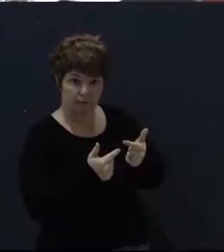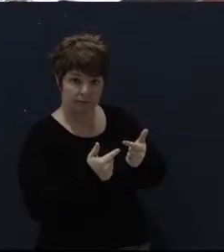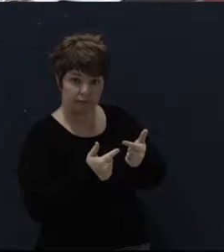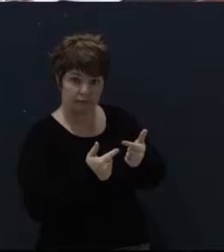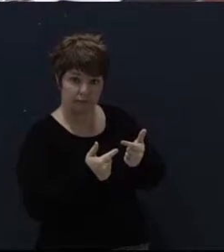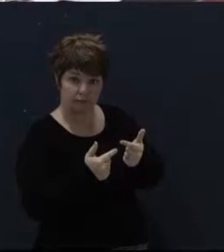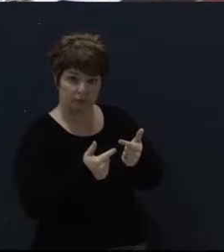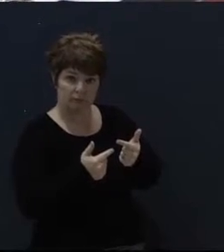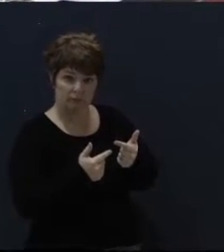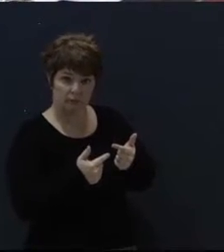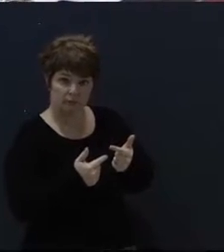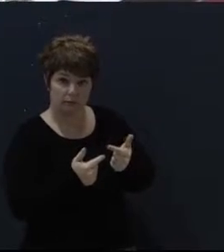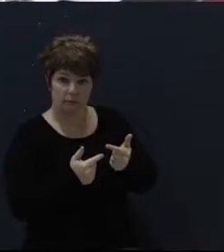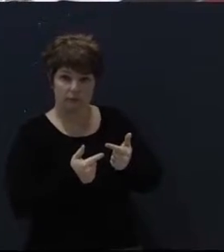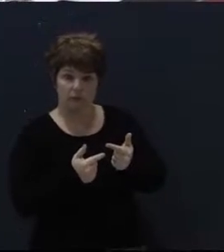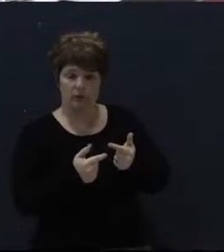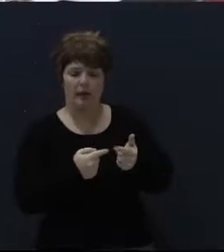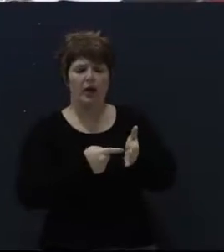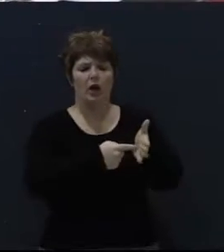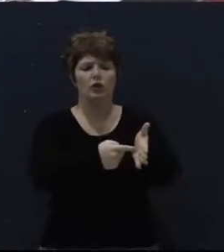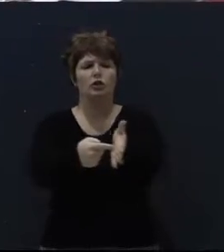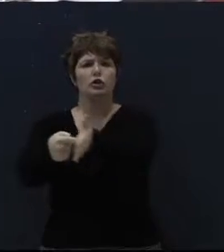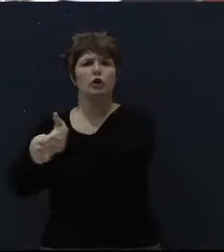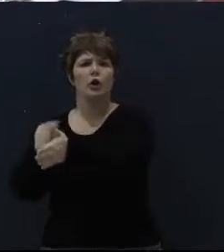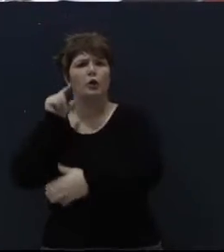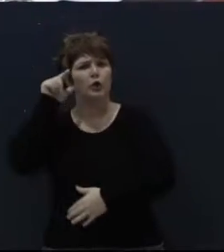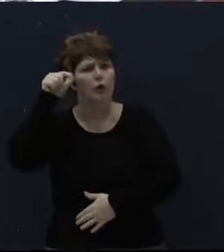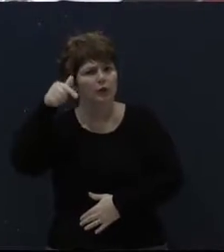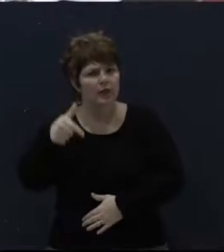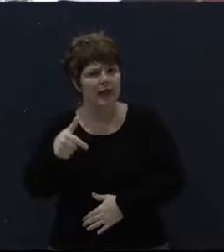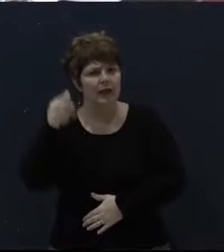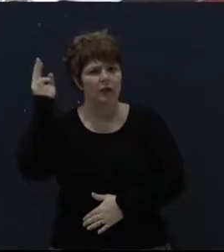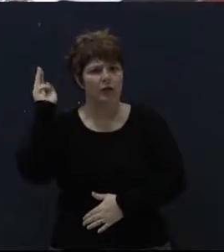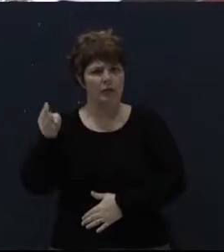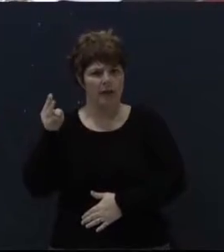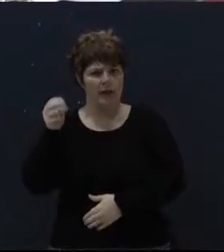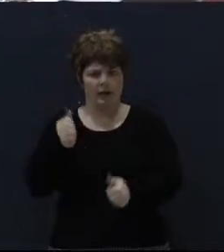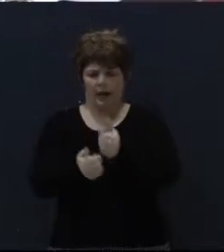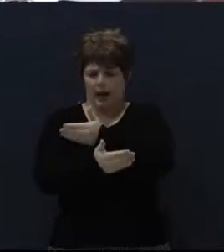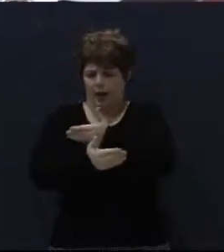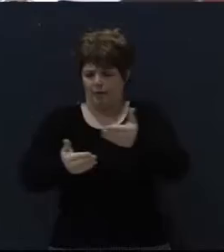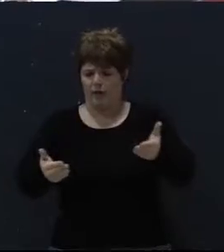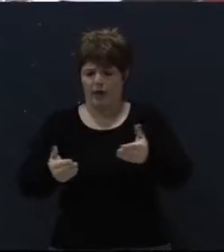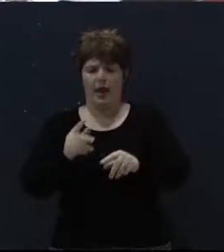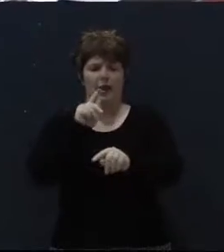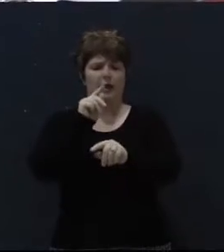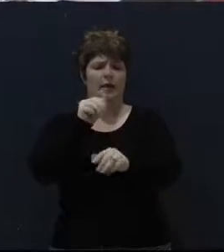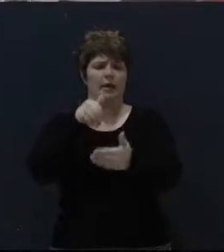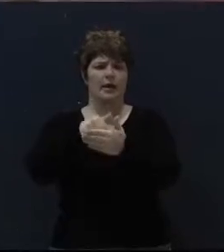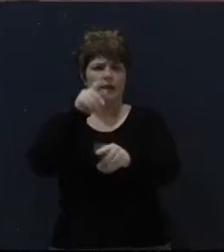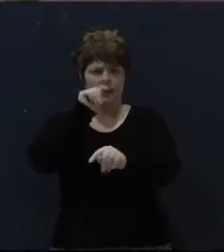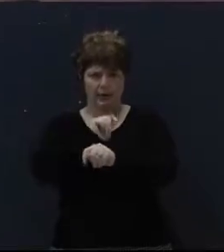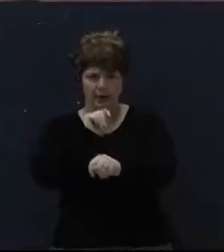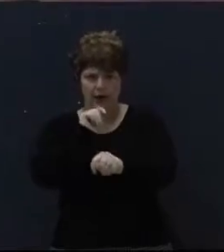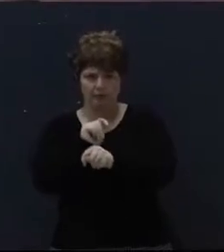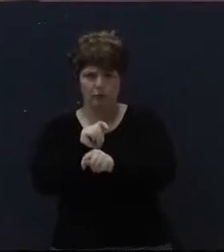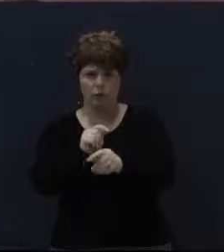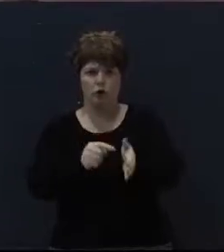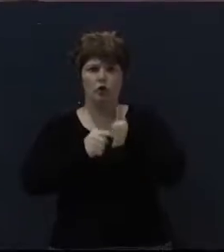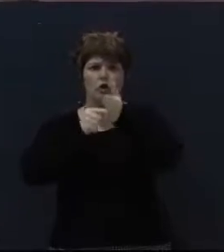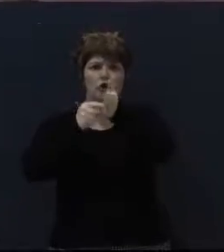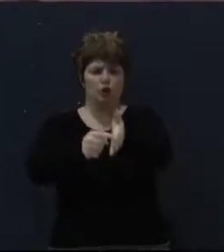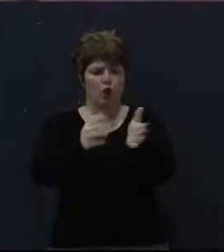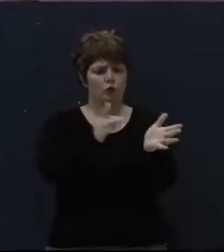And by the way, I'll be showing you later on in the messages, everything about the tabernacle pointed to